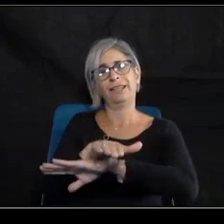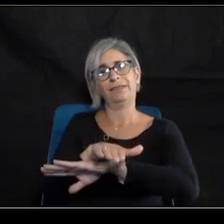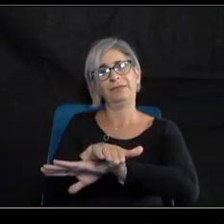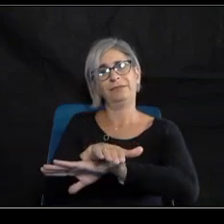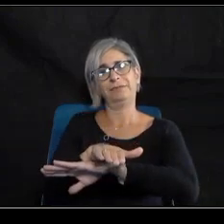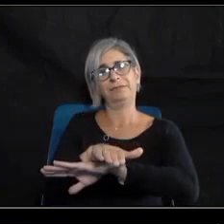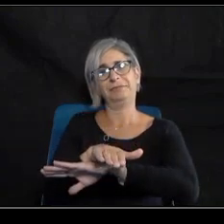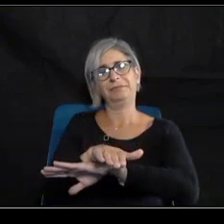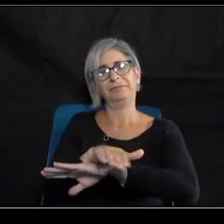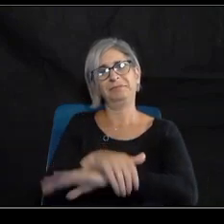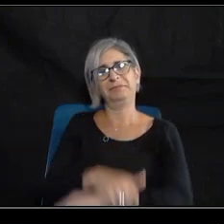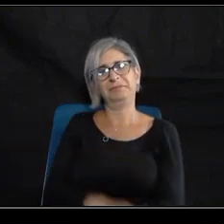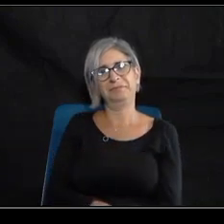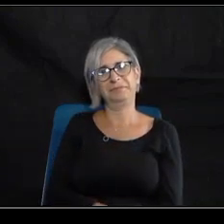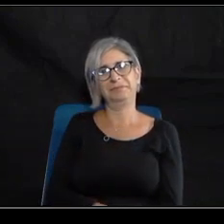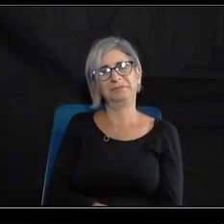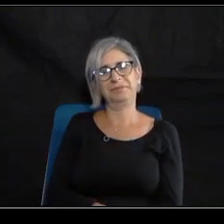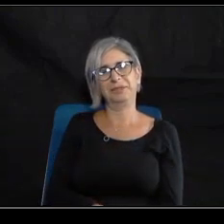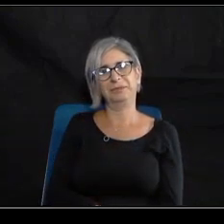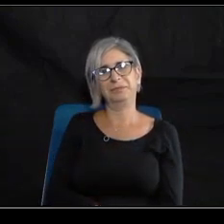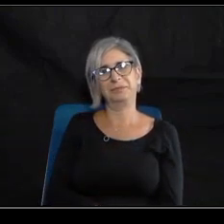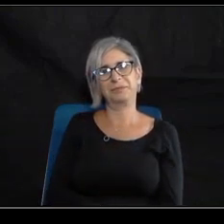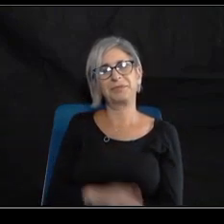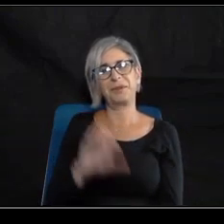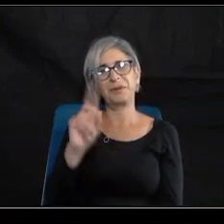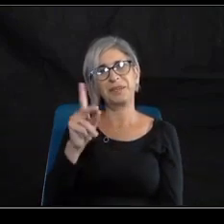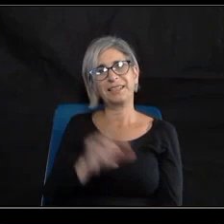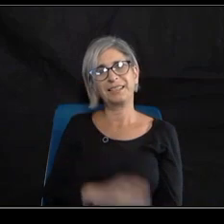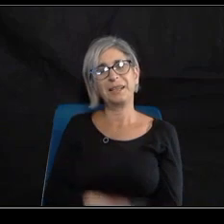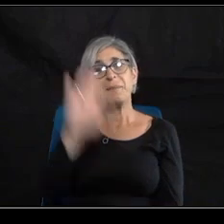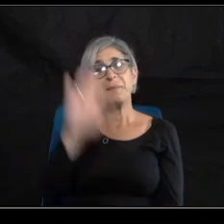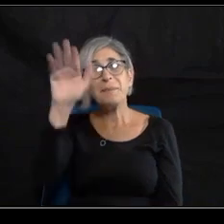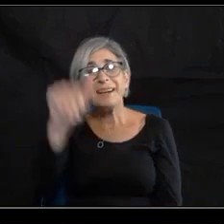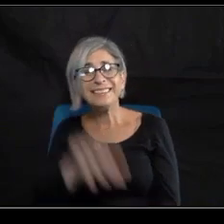All right. Bye-bye. All right. Good night.